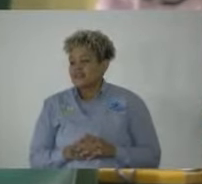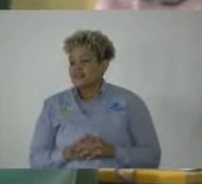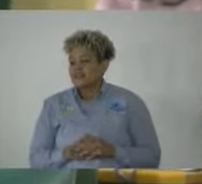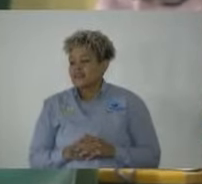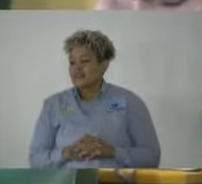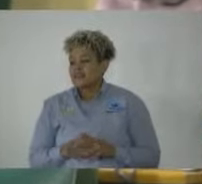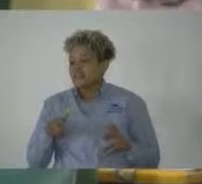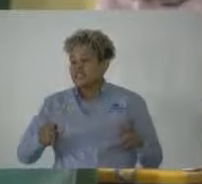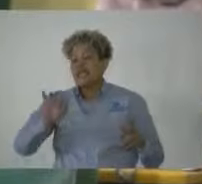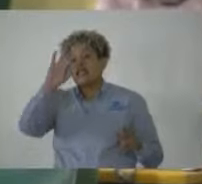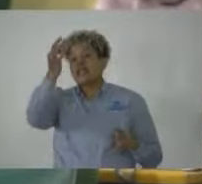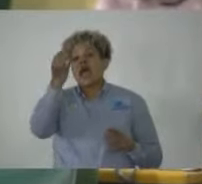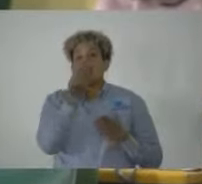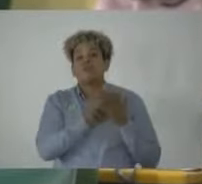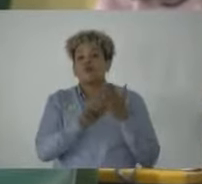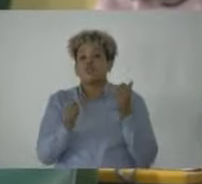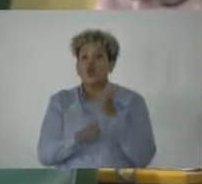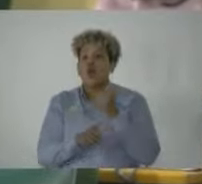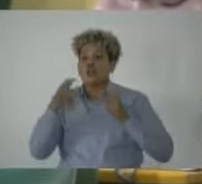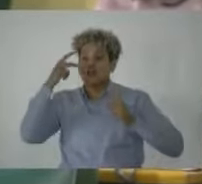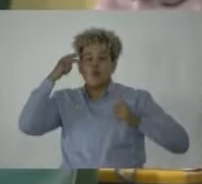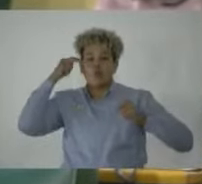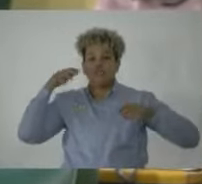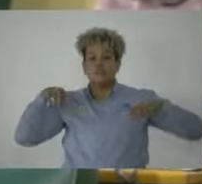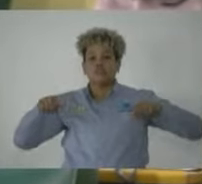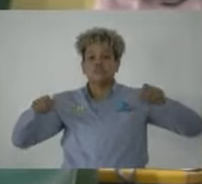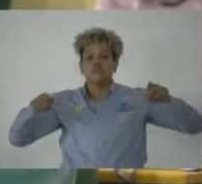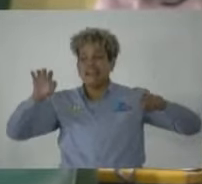This is the ninth budget of this administration, Mr. Speaker.